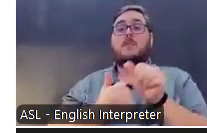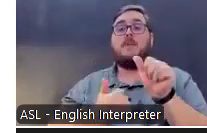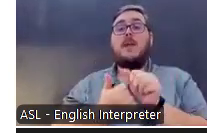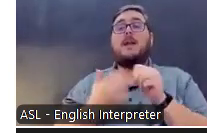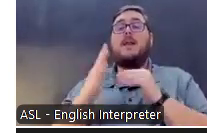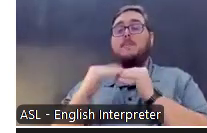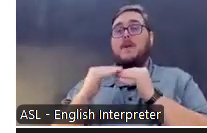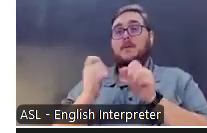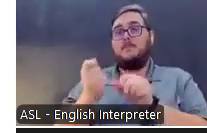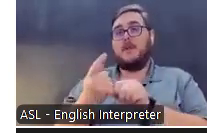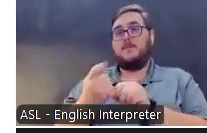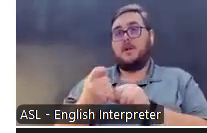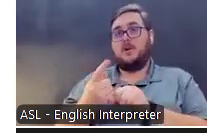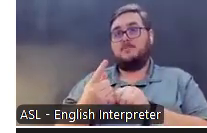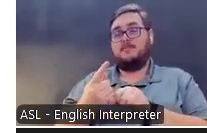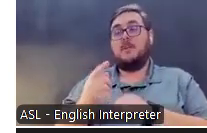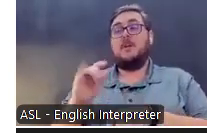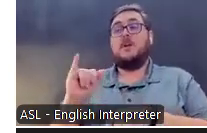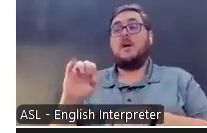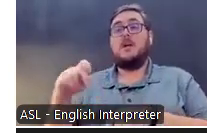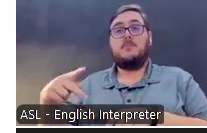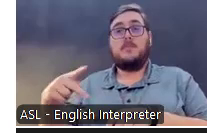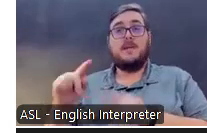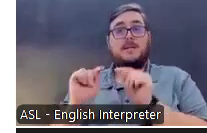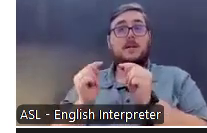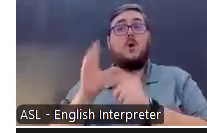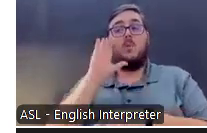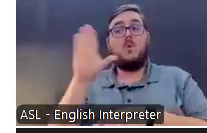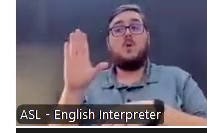The IEP will also have transition services that